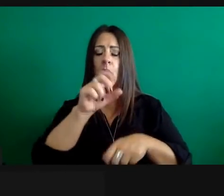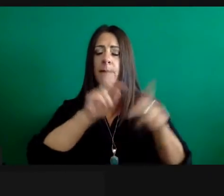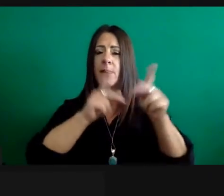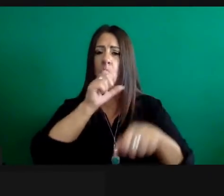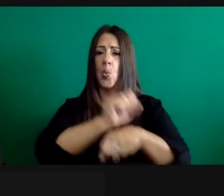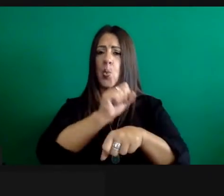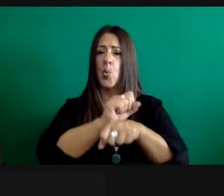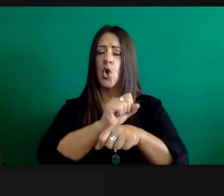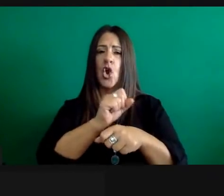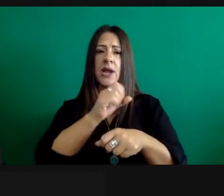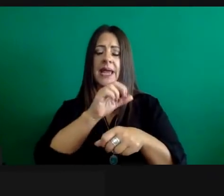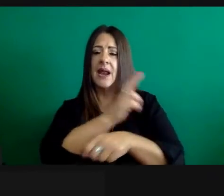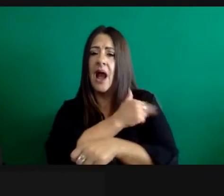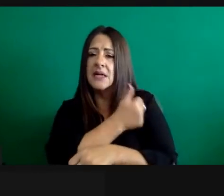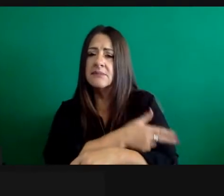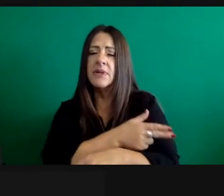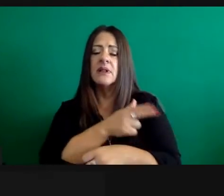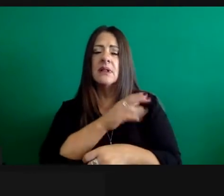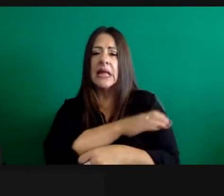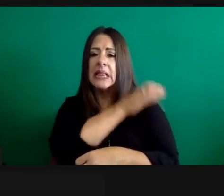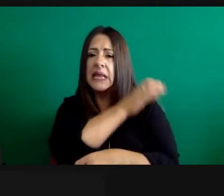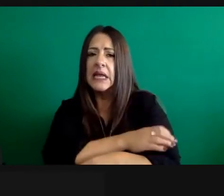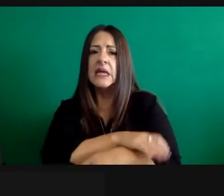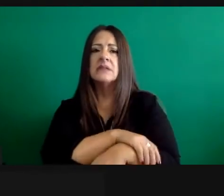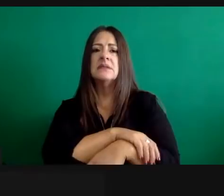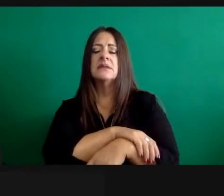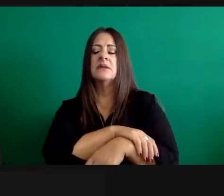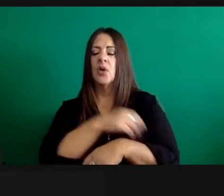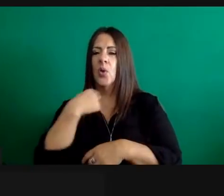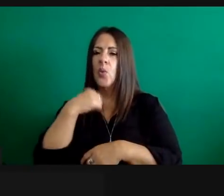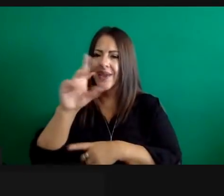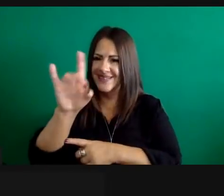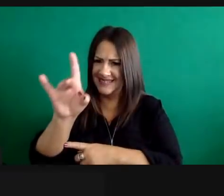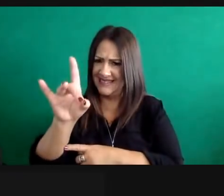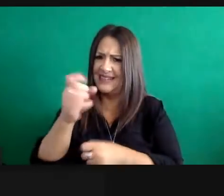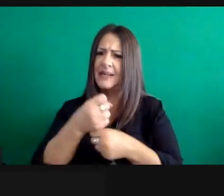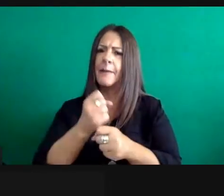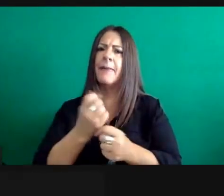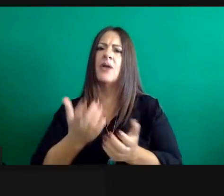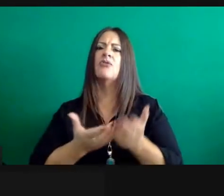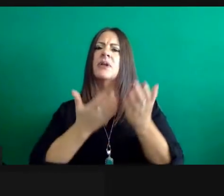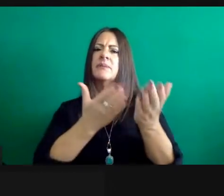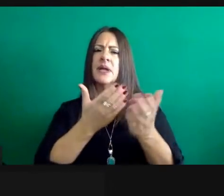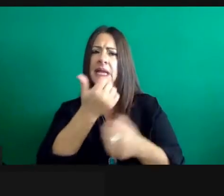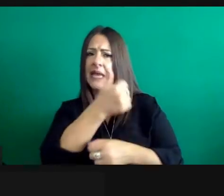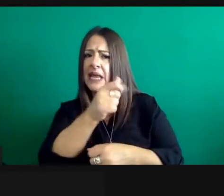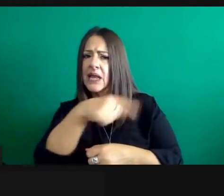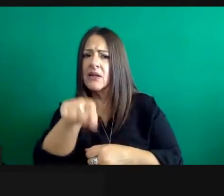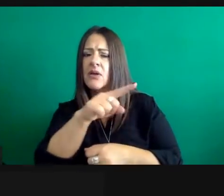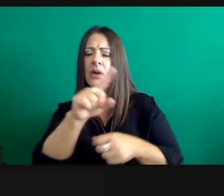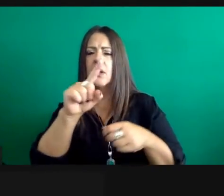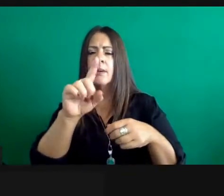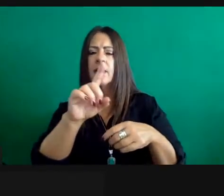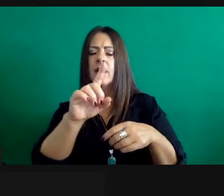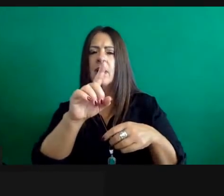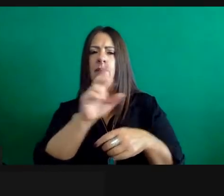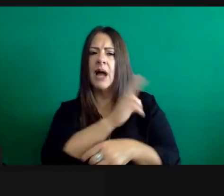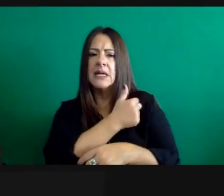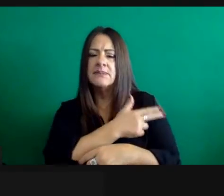in acute care hospitals. We did make the recommendation that facilities plan and put in